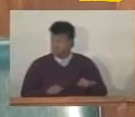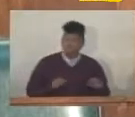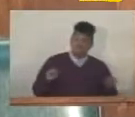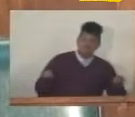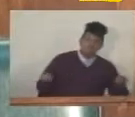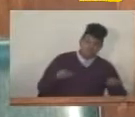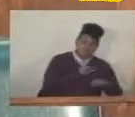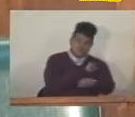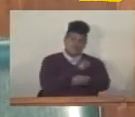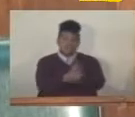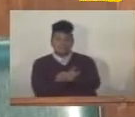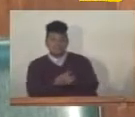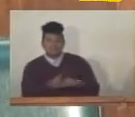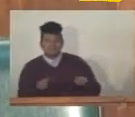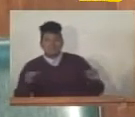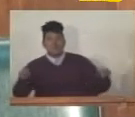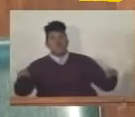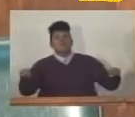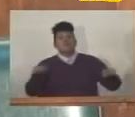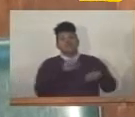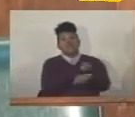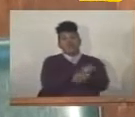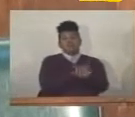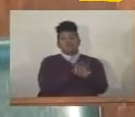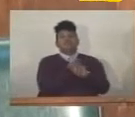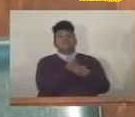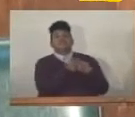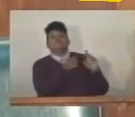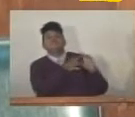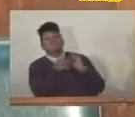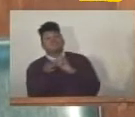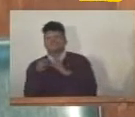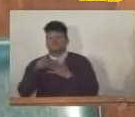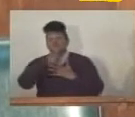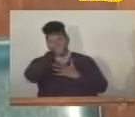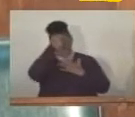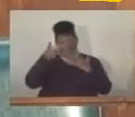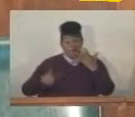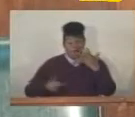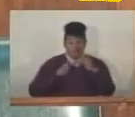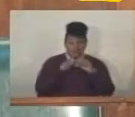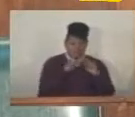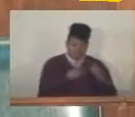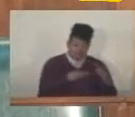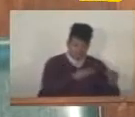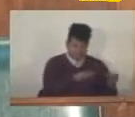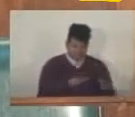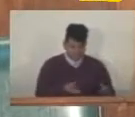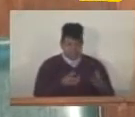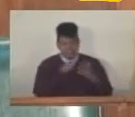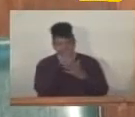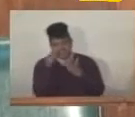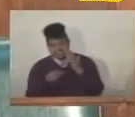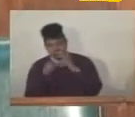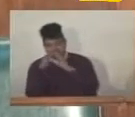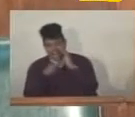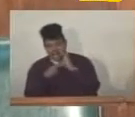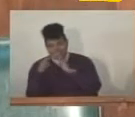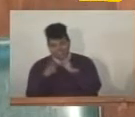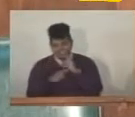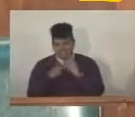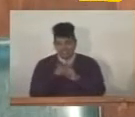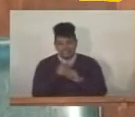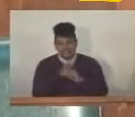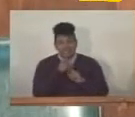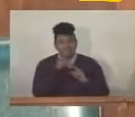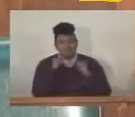is competent authority in relation to all the provisions of these regulations that